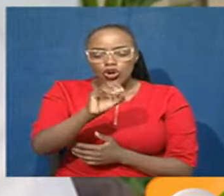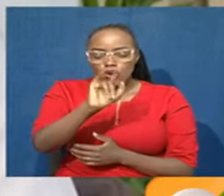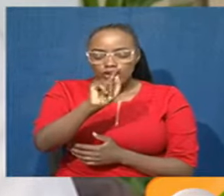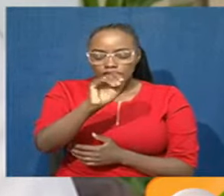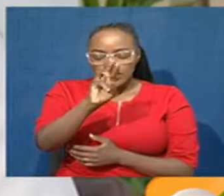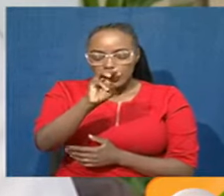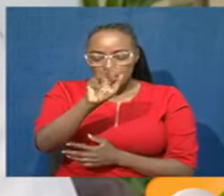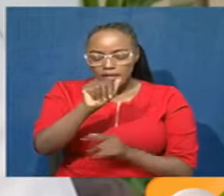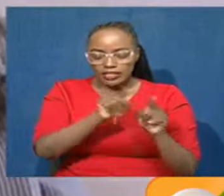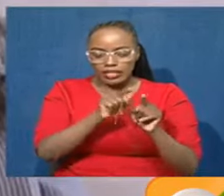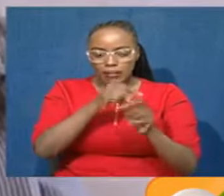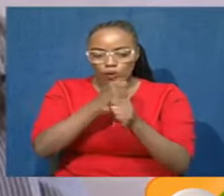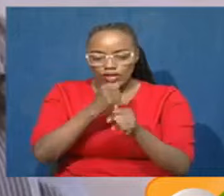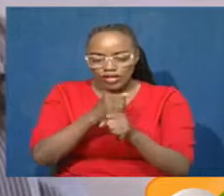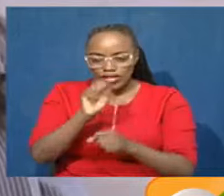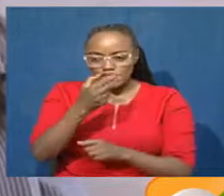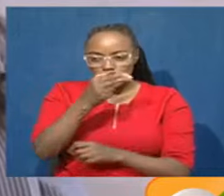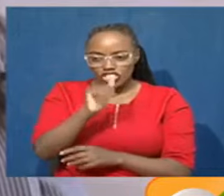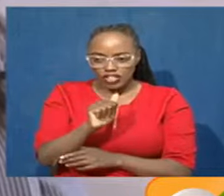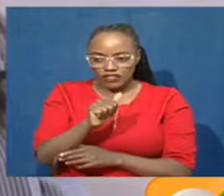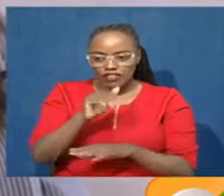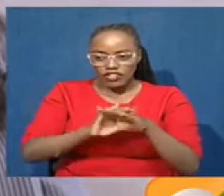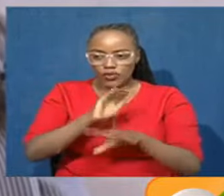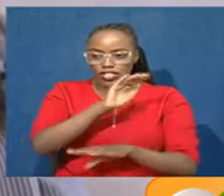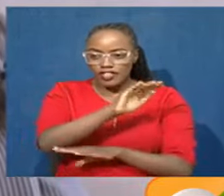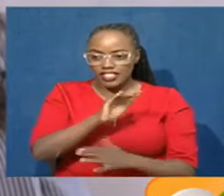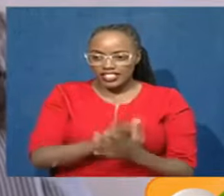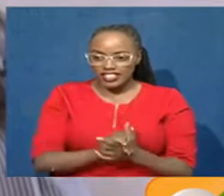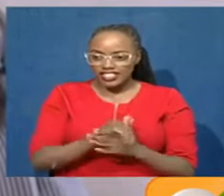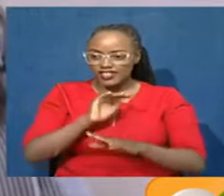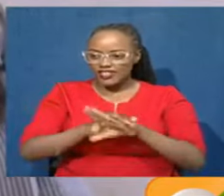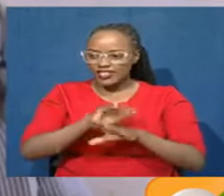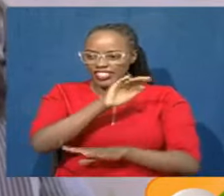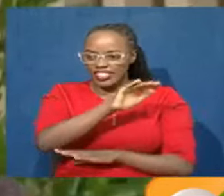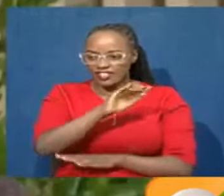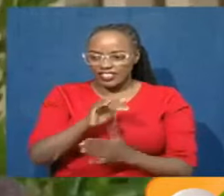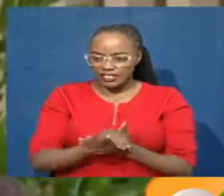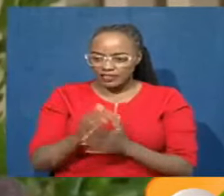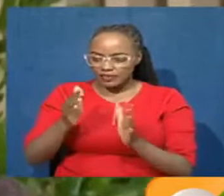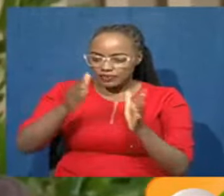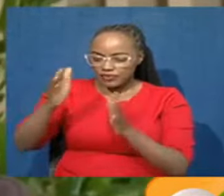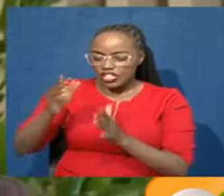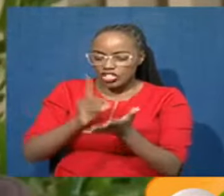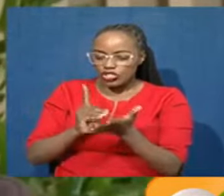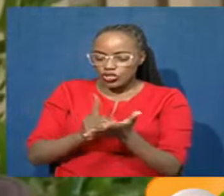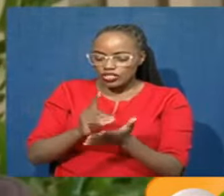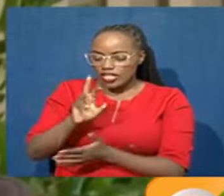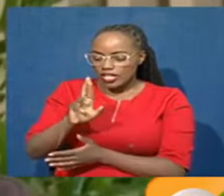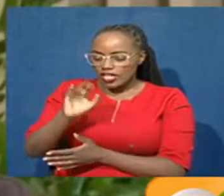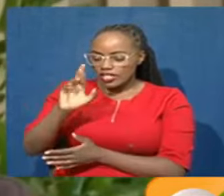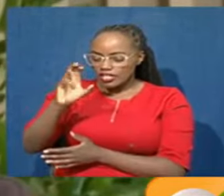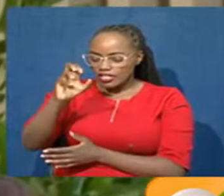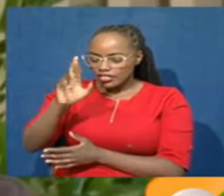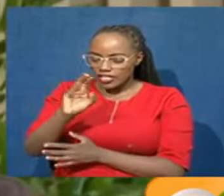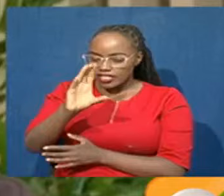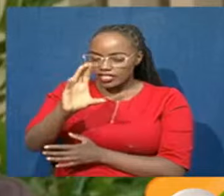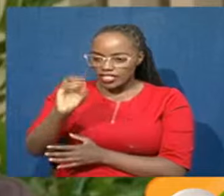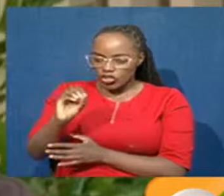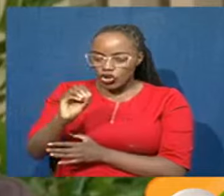director of the Social Health Authority. Good evening. Good evening. Dr. Richard Lesiampe is the Chief Executive Officer